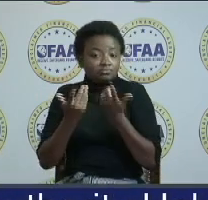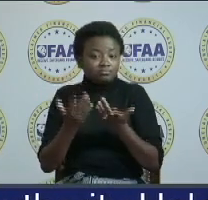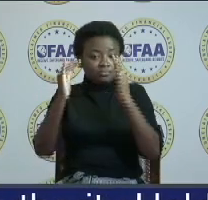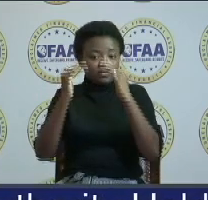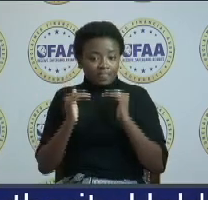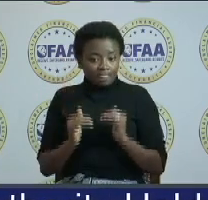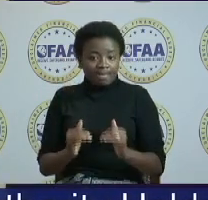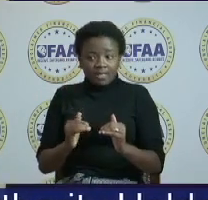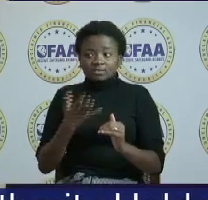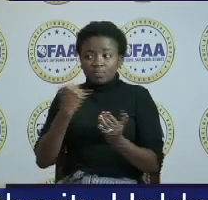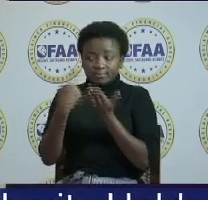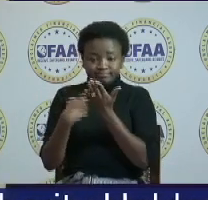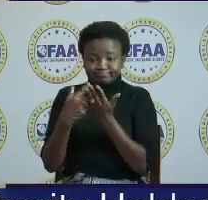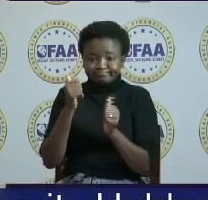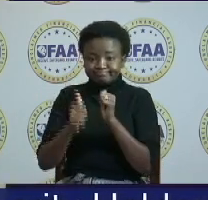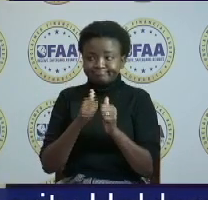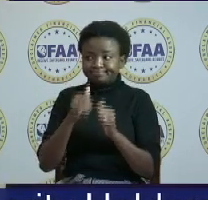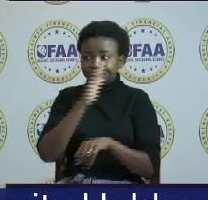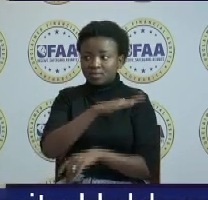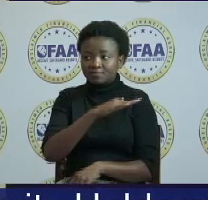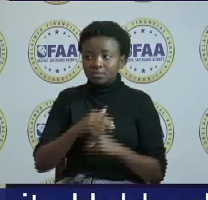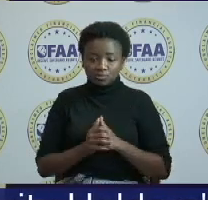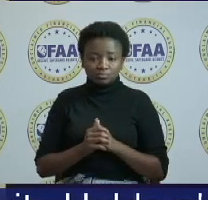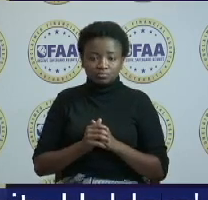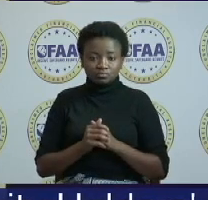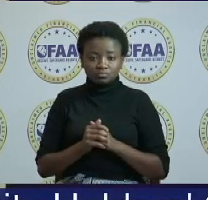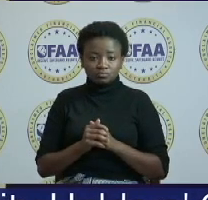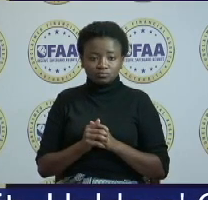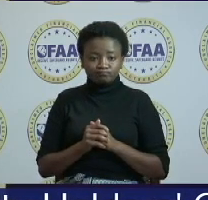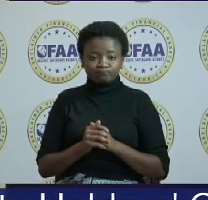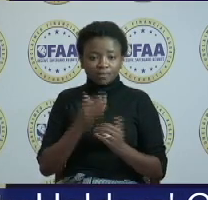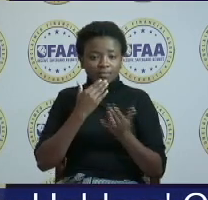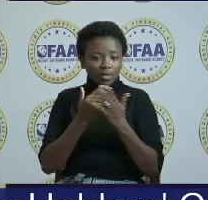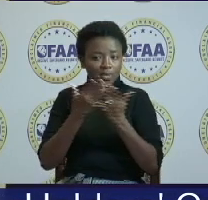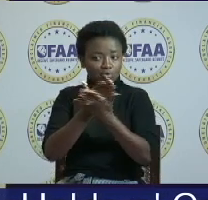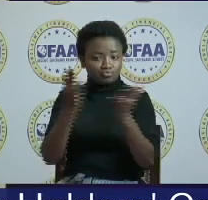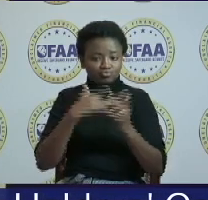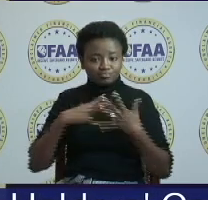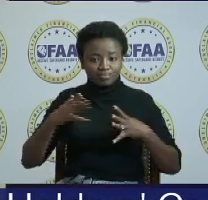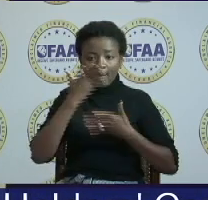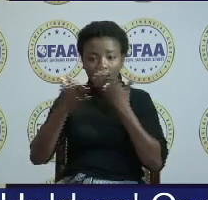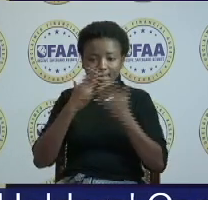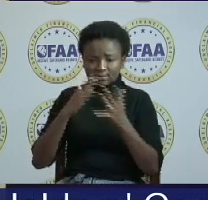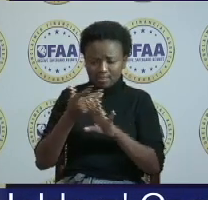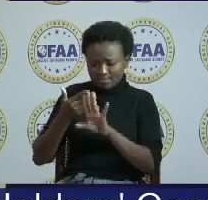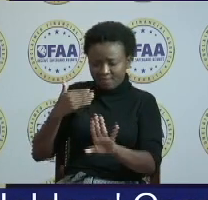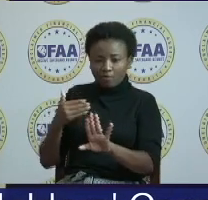for this afternoon. And the second poll, and thank you very much for those who've responded to the first poll.